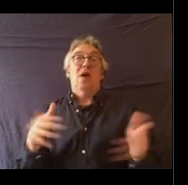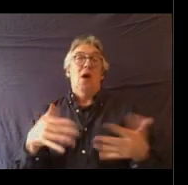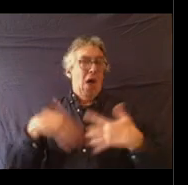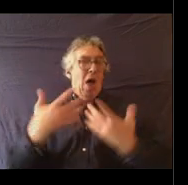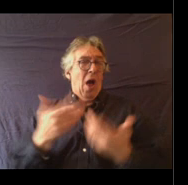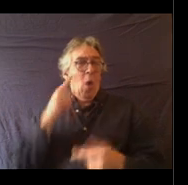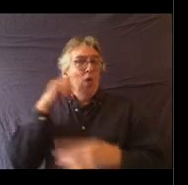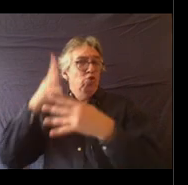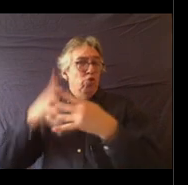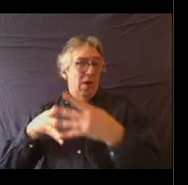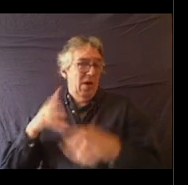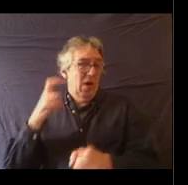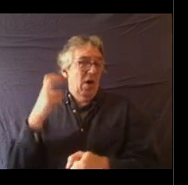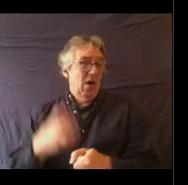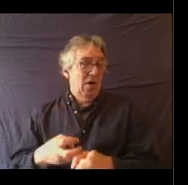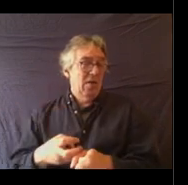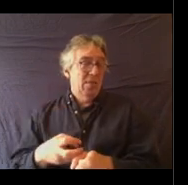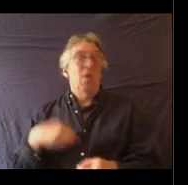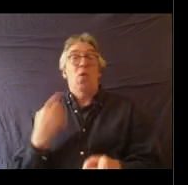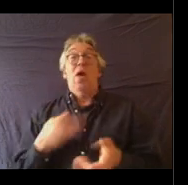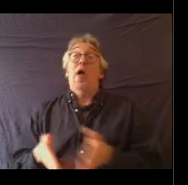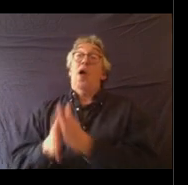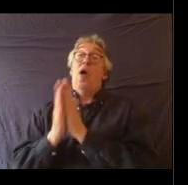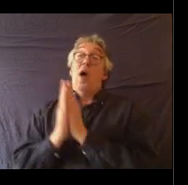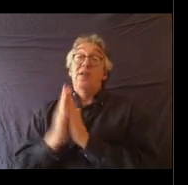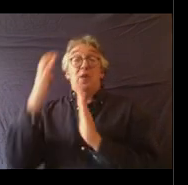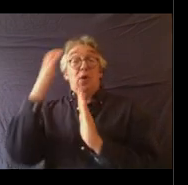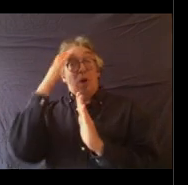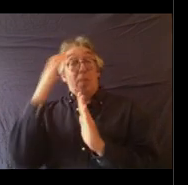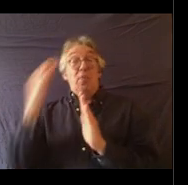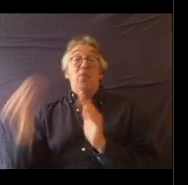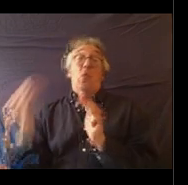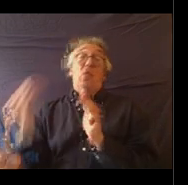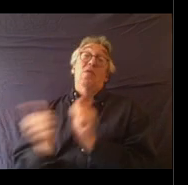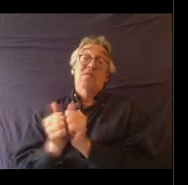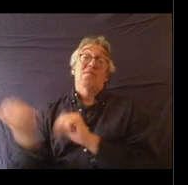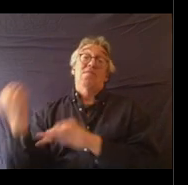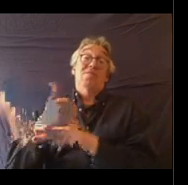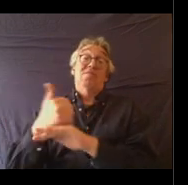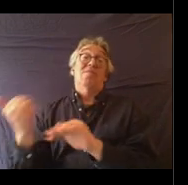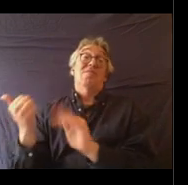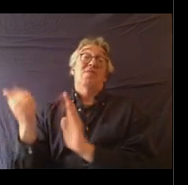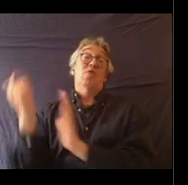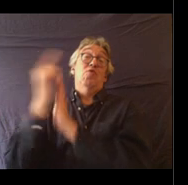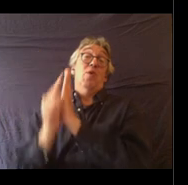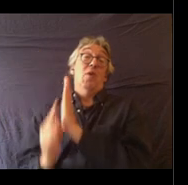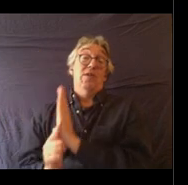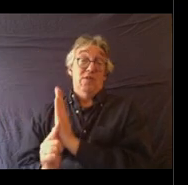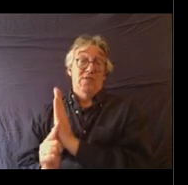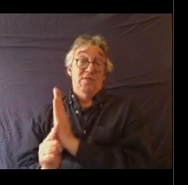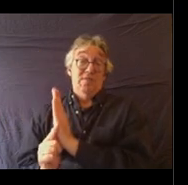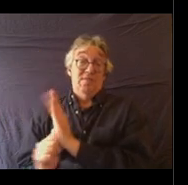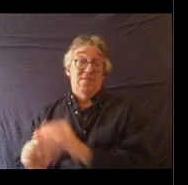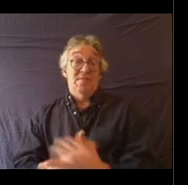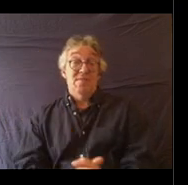encourage co-regulation in this respect. The next slide.